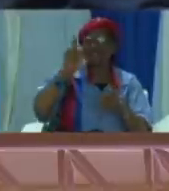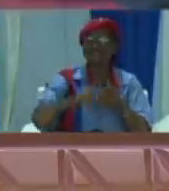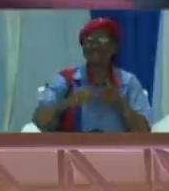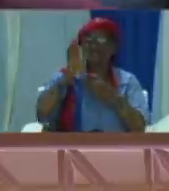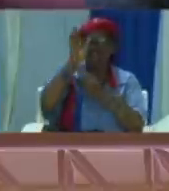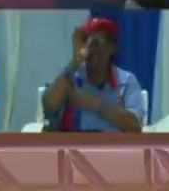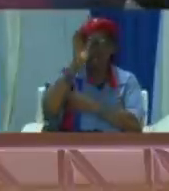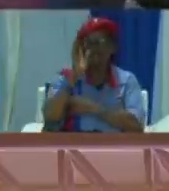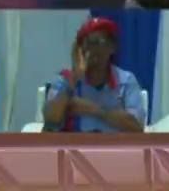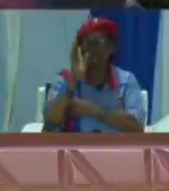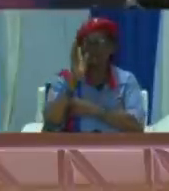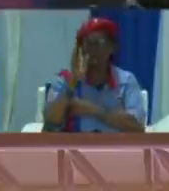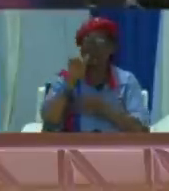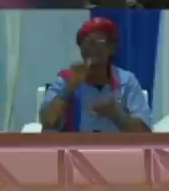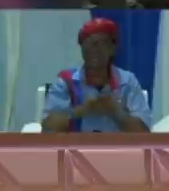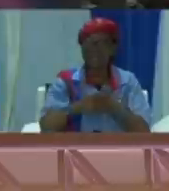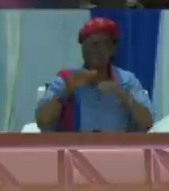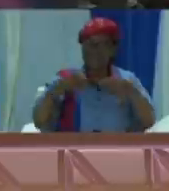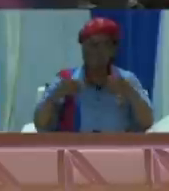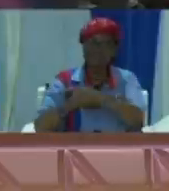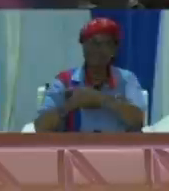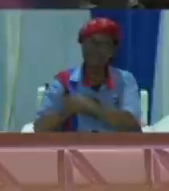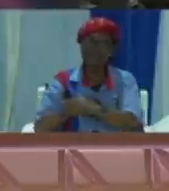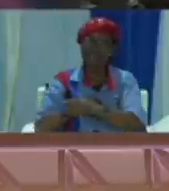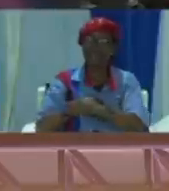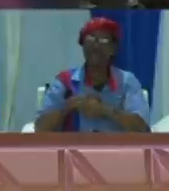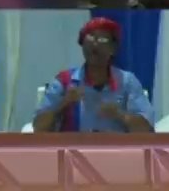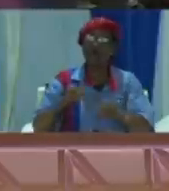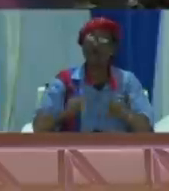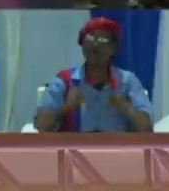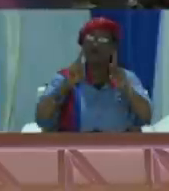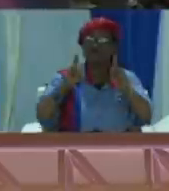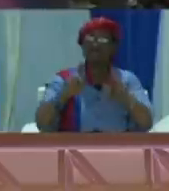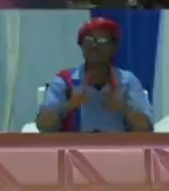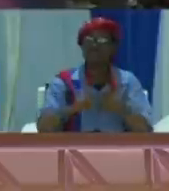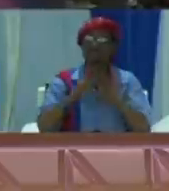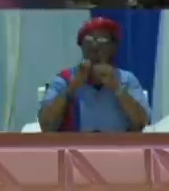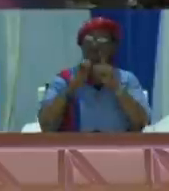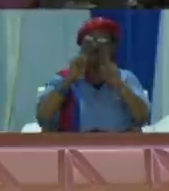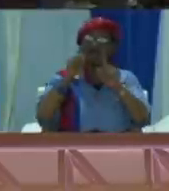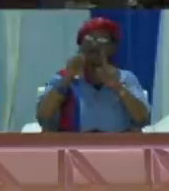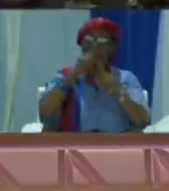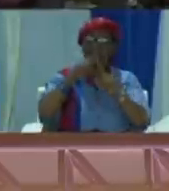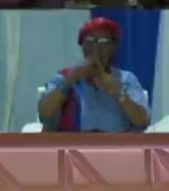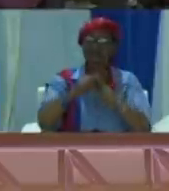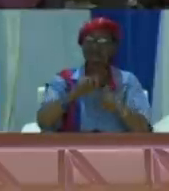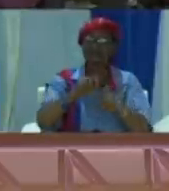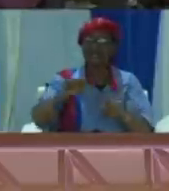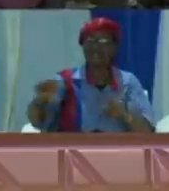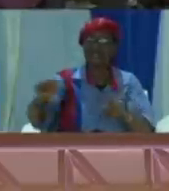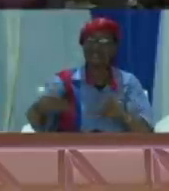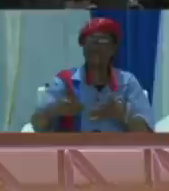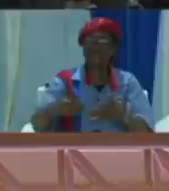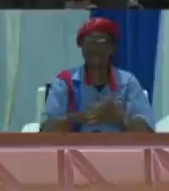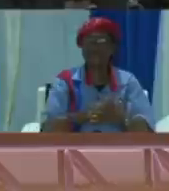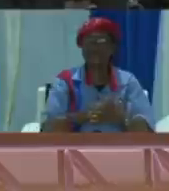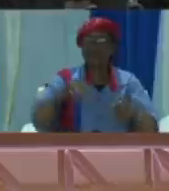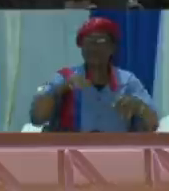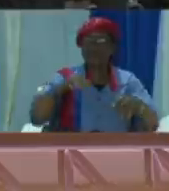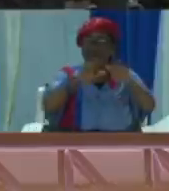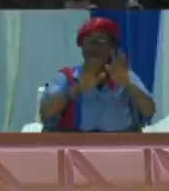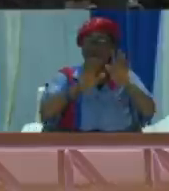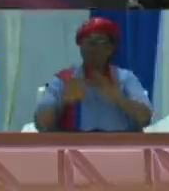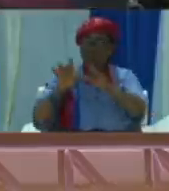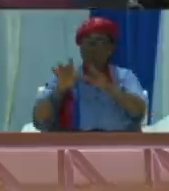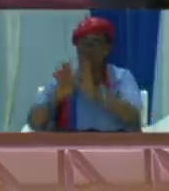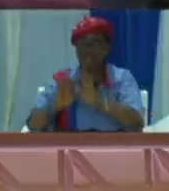That gives me an opportunity to talk about a new wave of glory in the